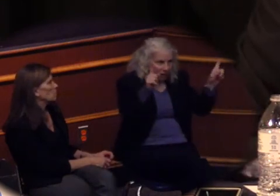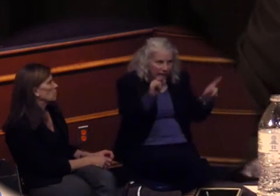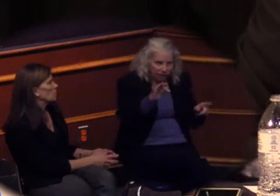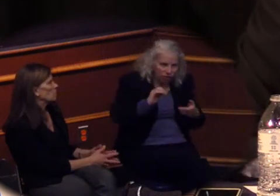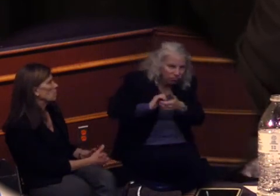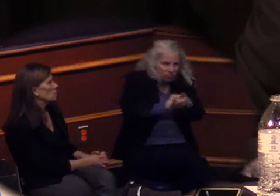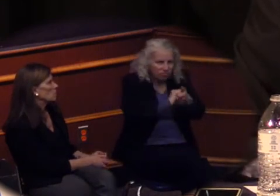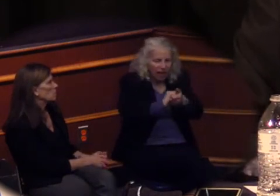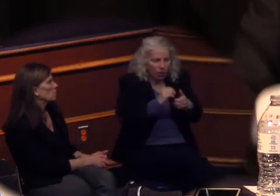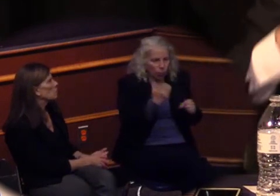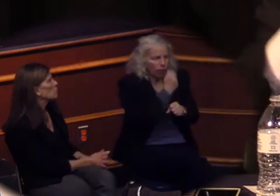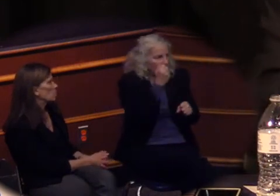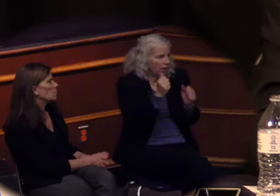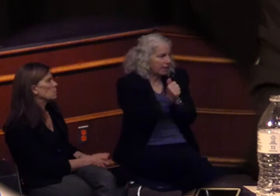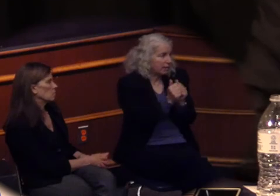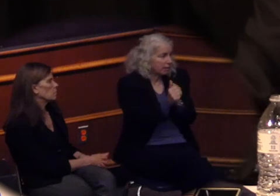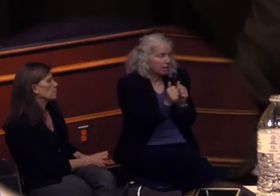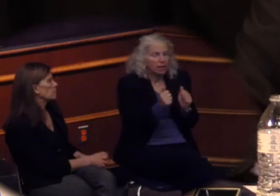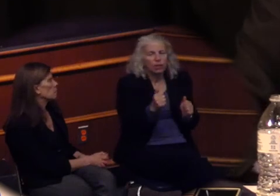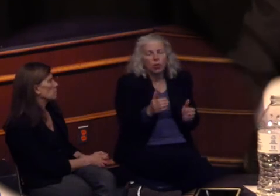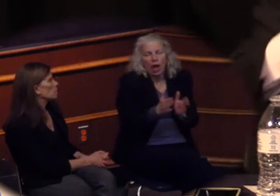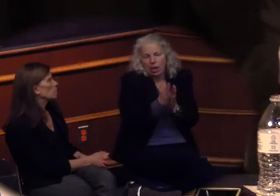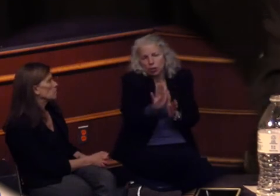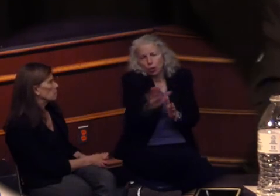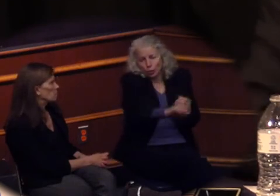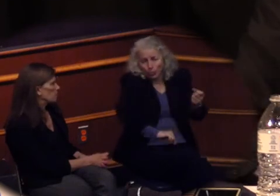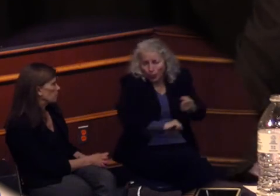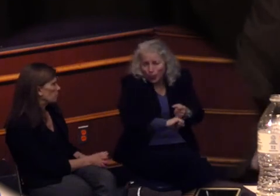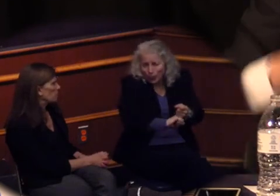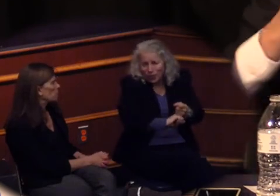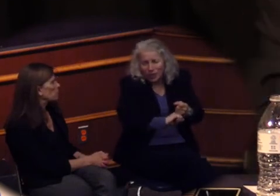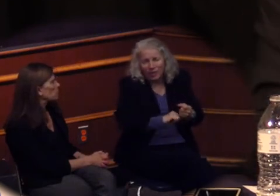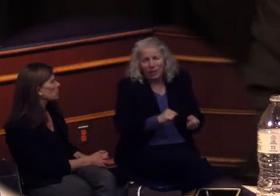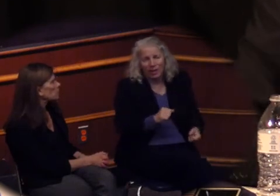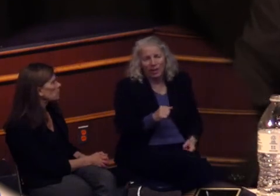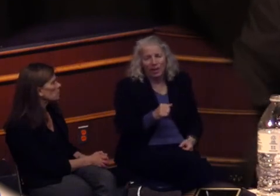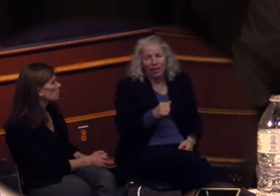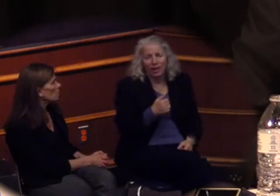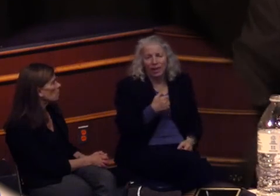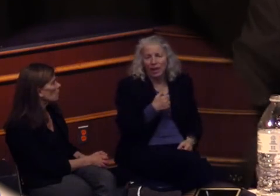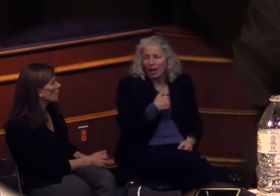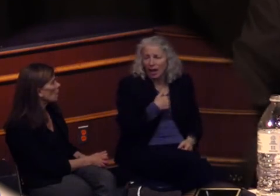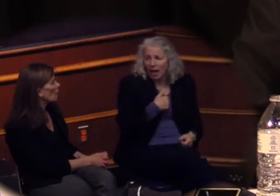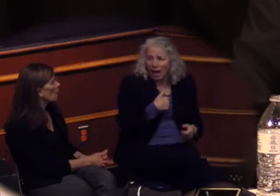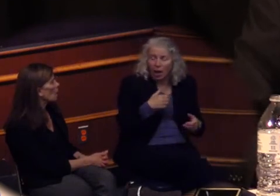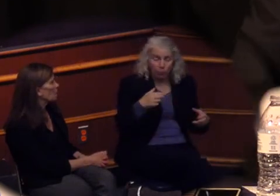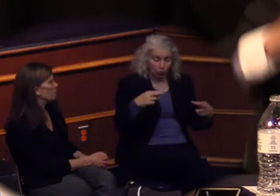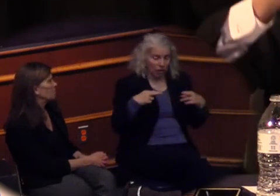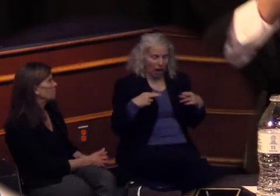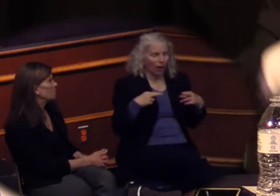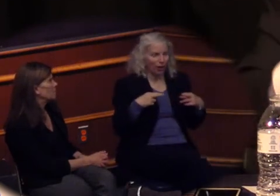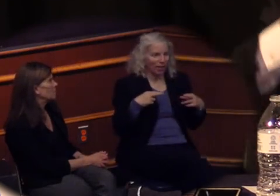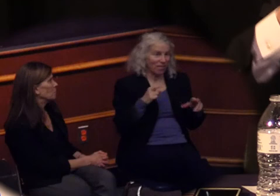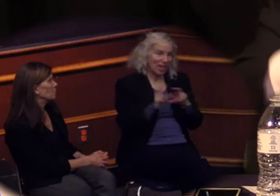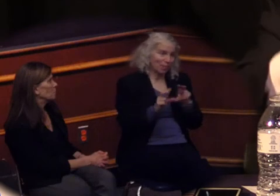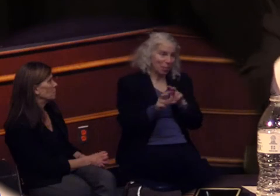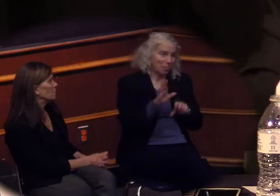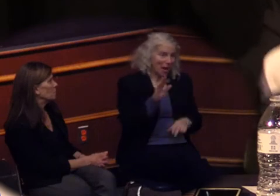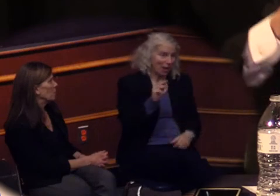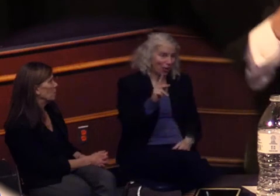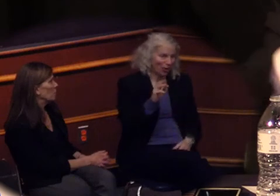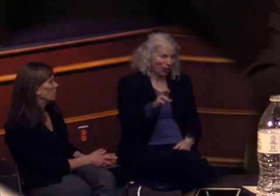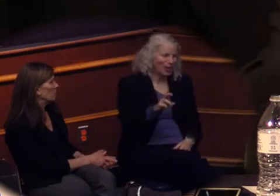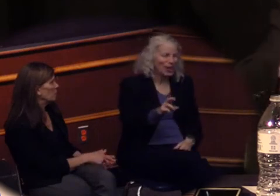together and win this race. So I ask for your support. I ask you, I may look like a retired investment banker, but I, my